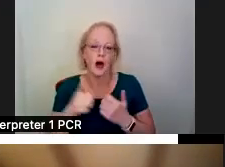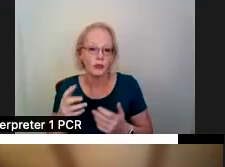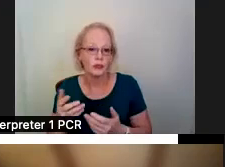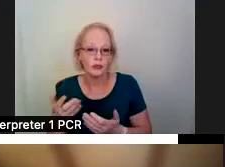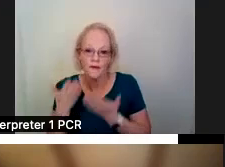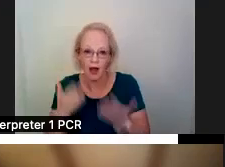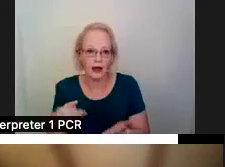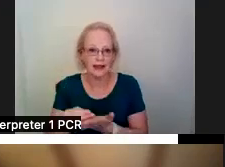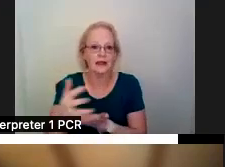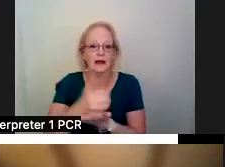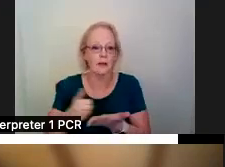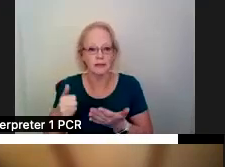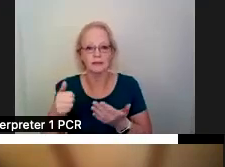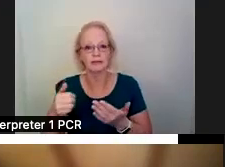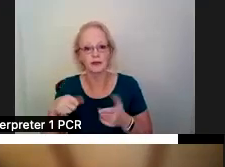not there to